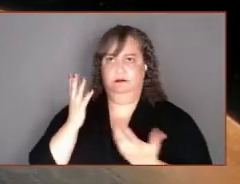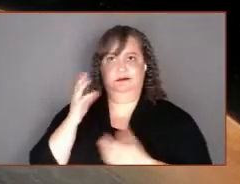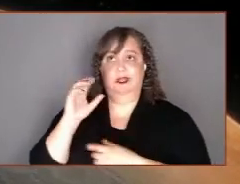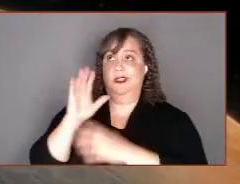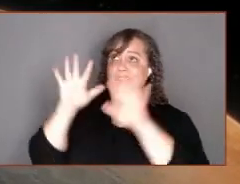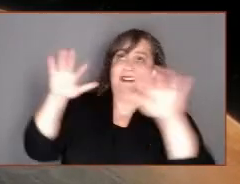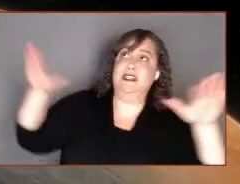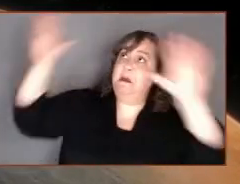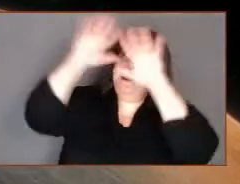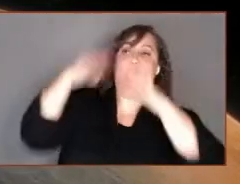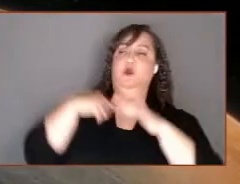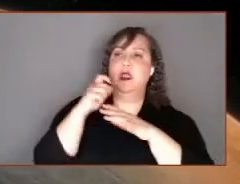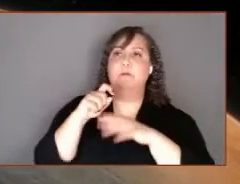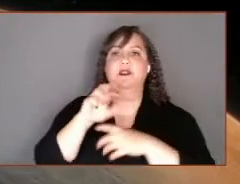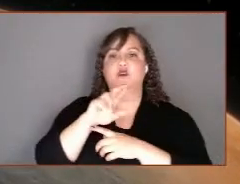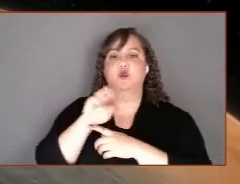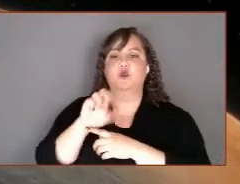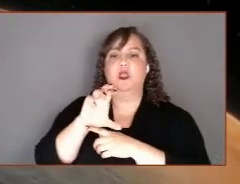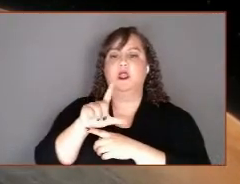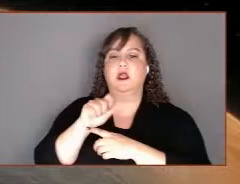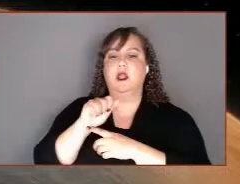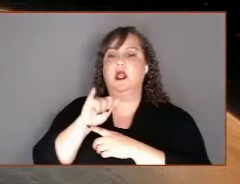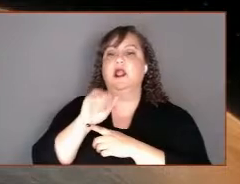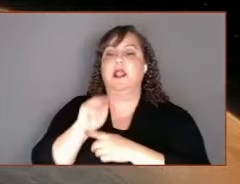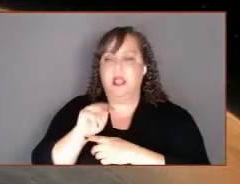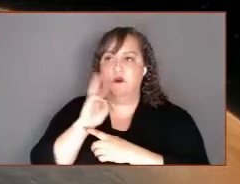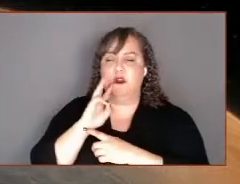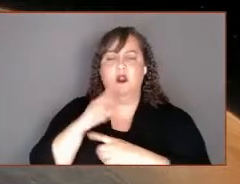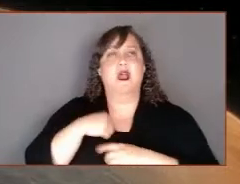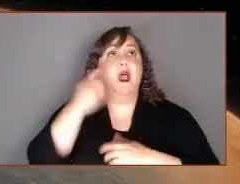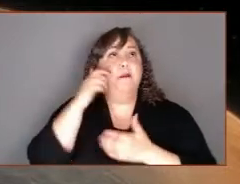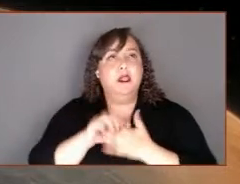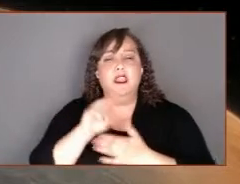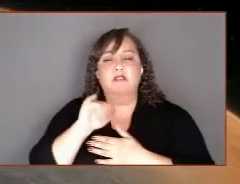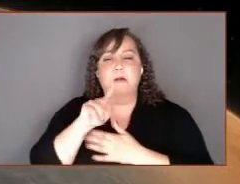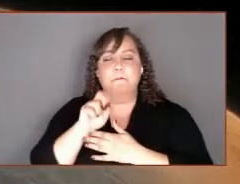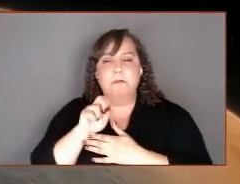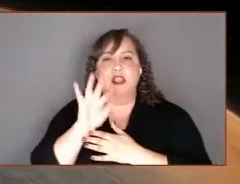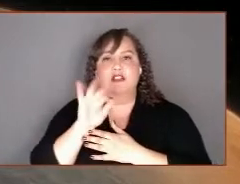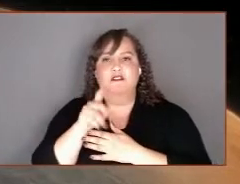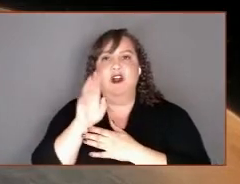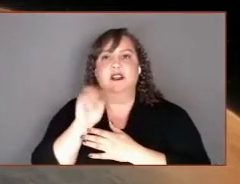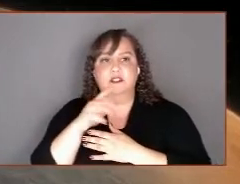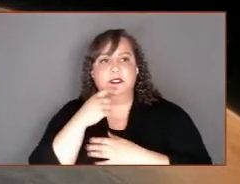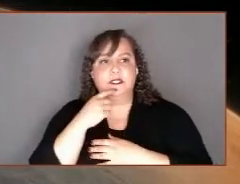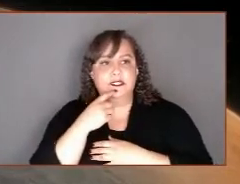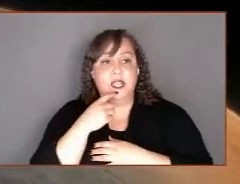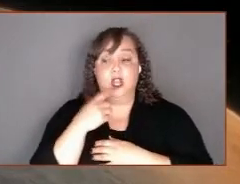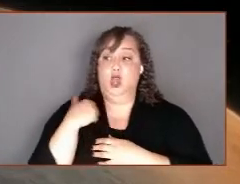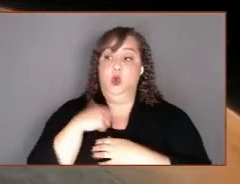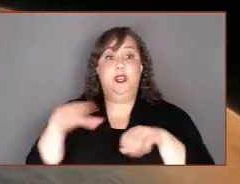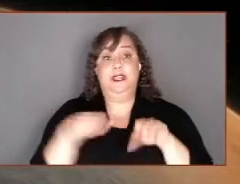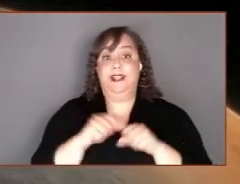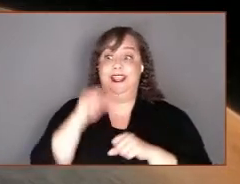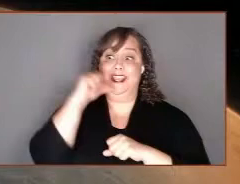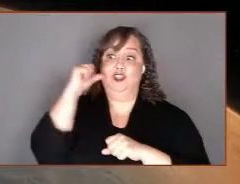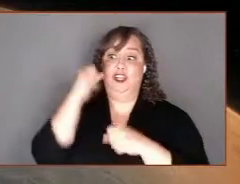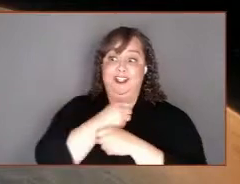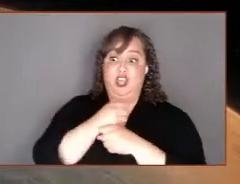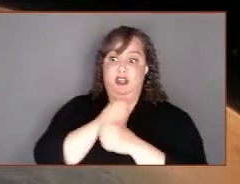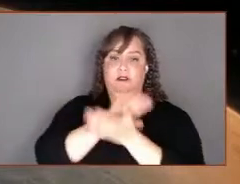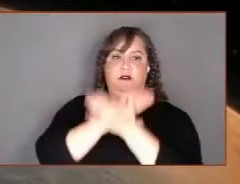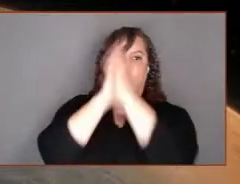We actually take, you know, I heard someone say once, I believe it was Mike Fossum, we turn yesterday's coffee into tomorrow's coffee. It's because we take the